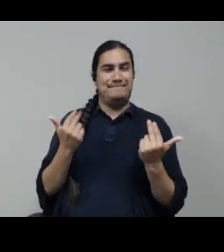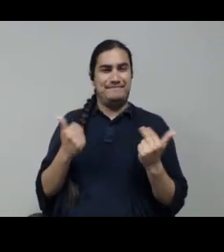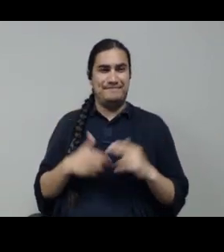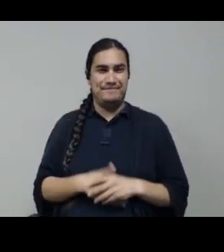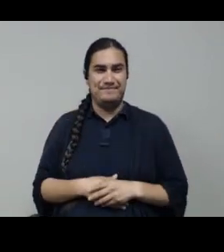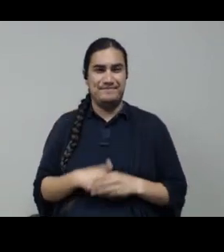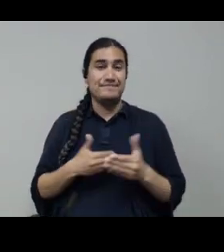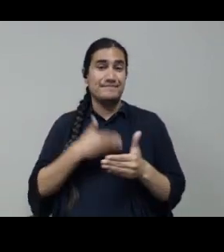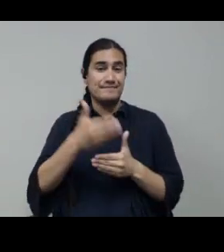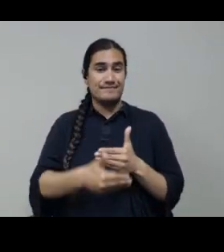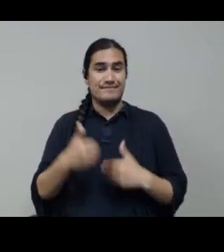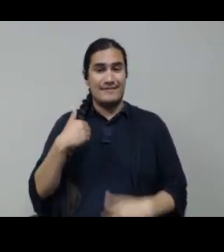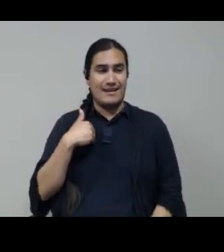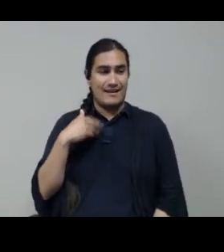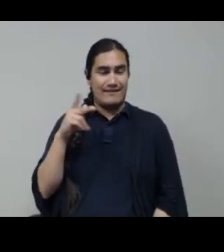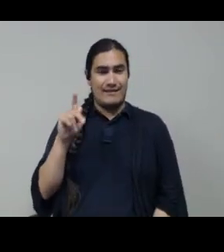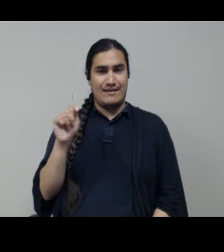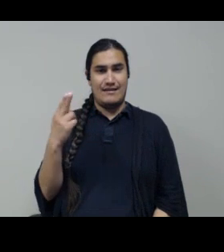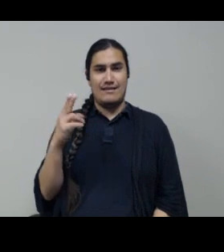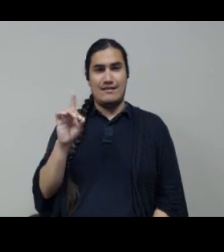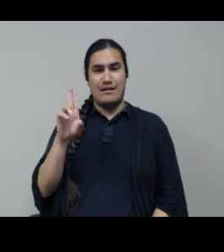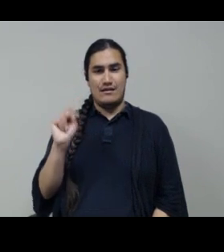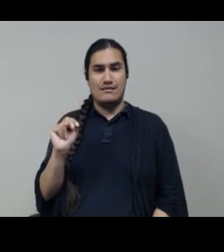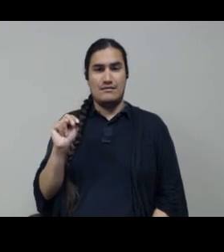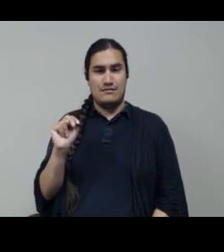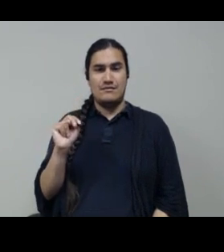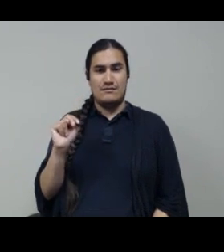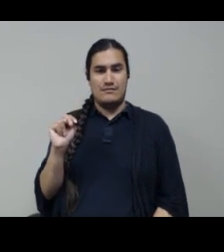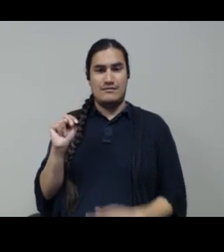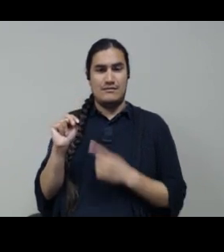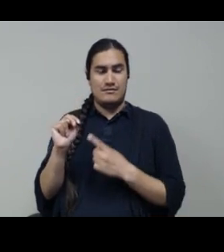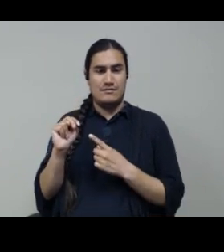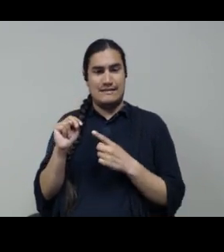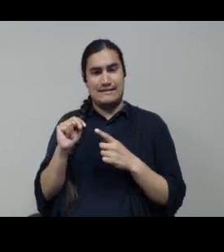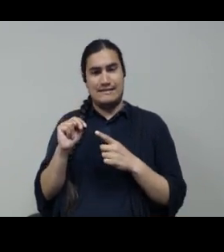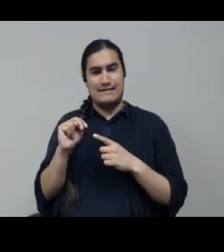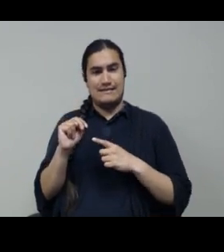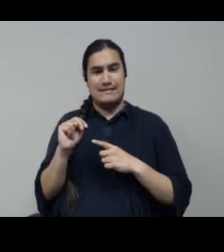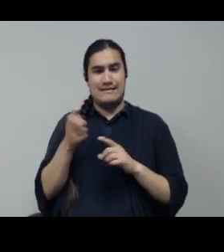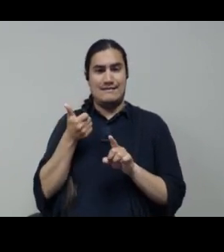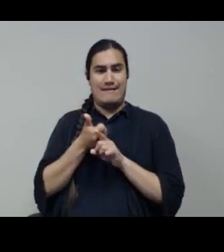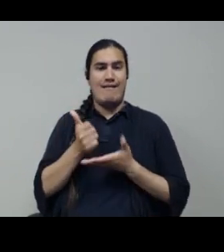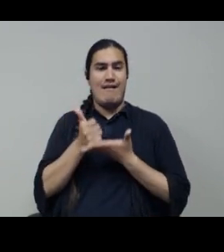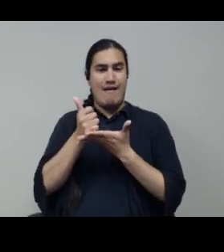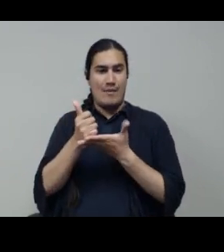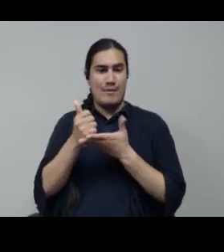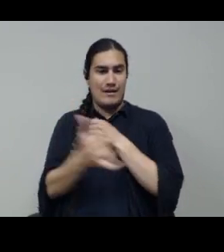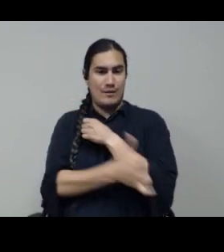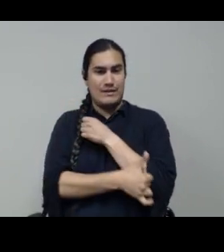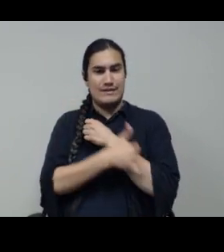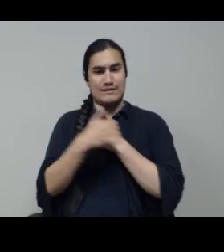Next, we have Keith Dunn, Self-Help Counties Coalition Executive Director. Welcome, Keith.